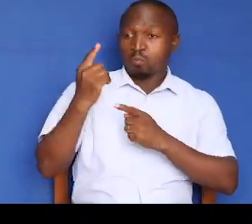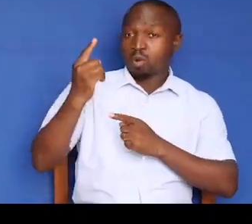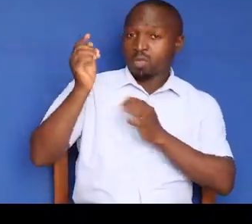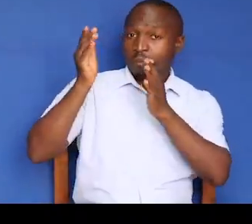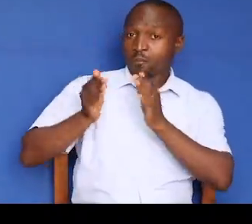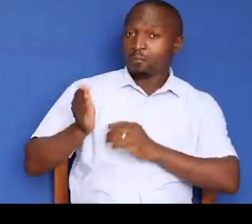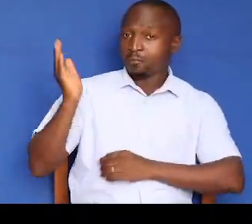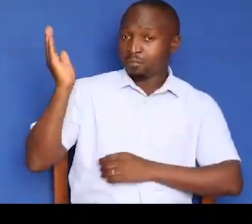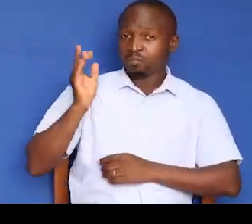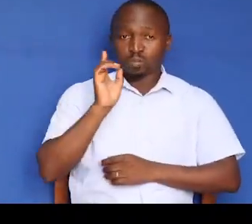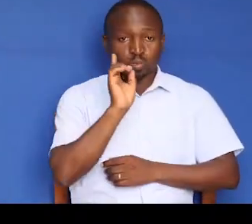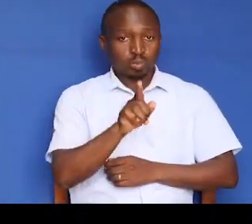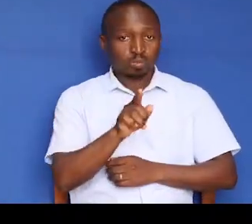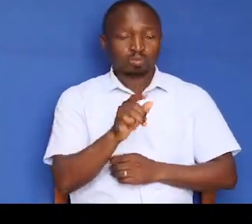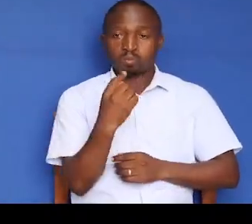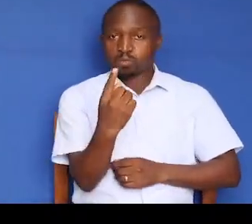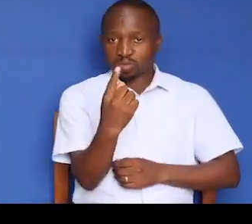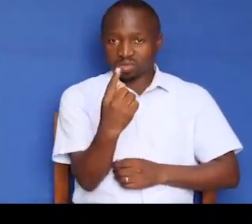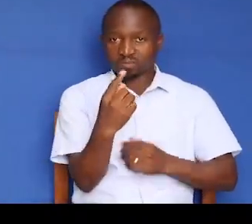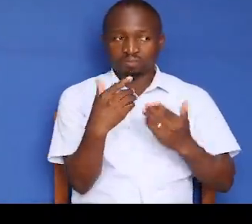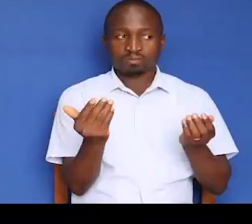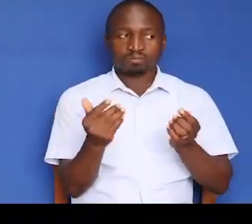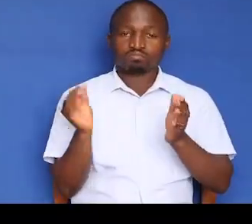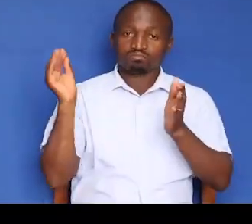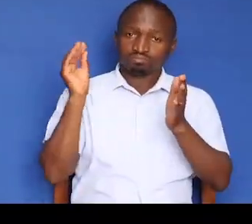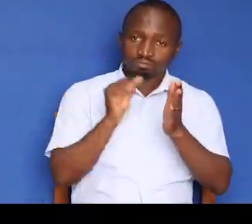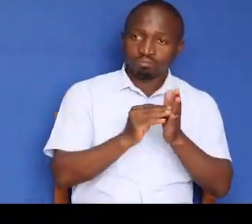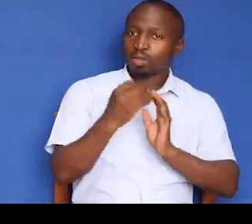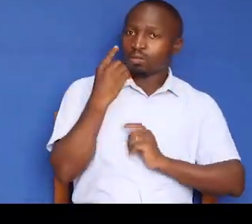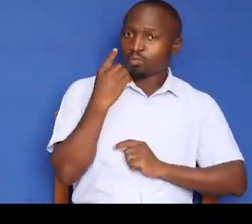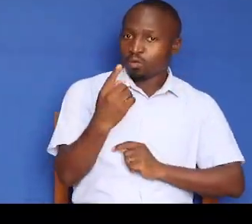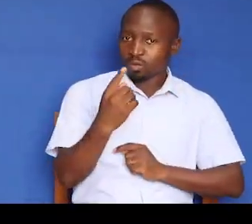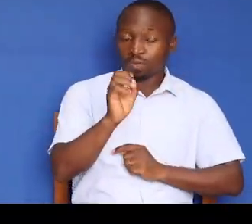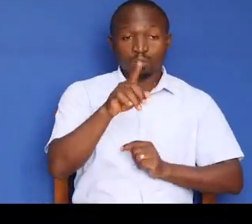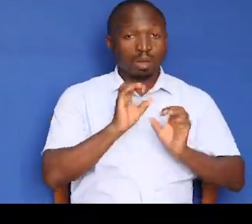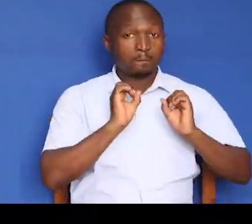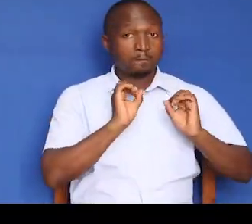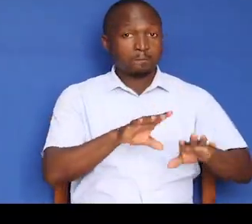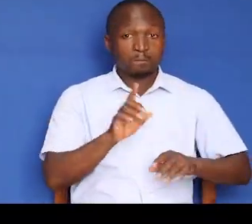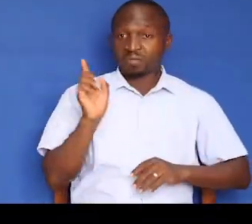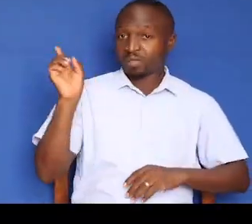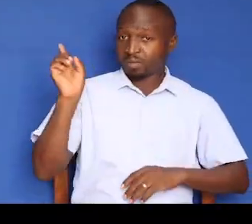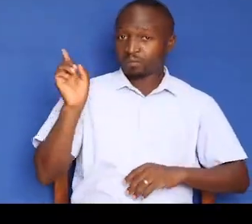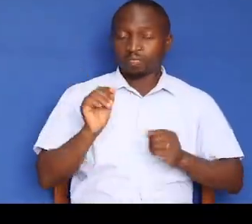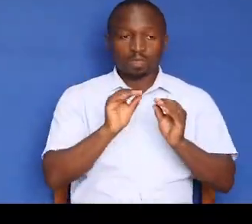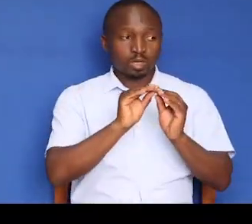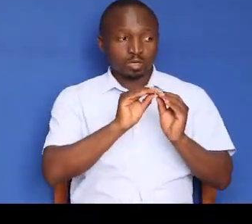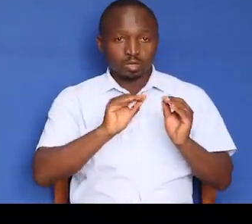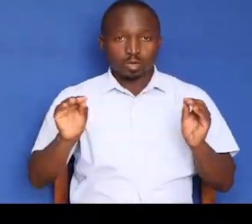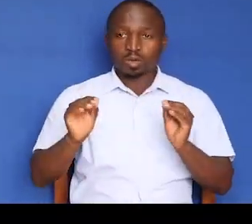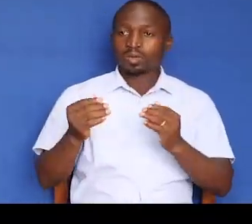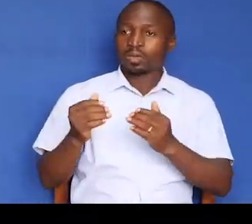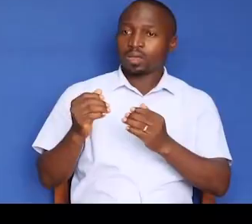level, we have one output. So we take one output, which is new output. We have to